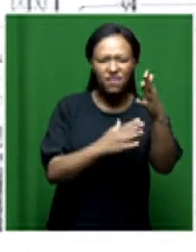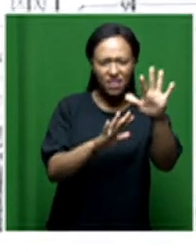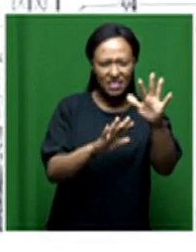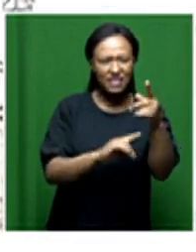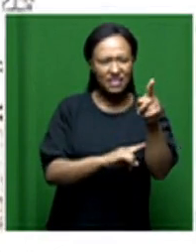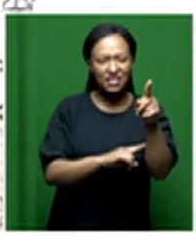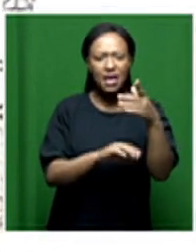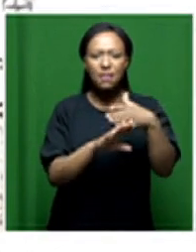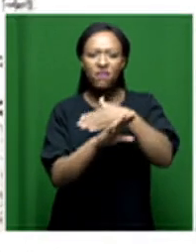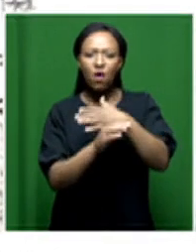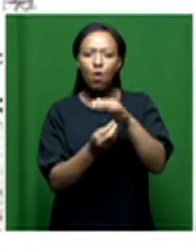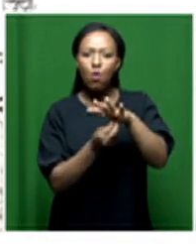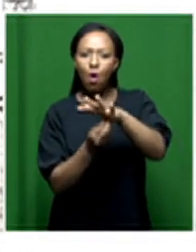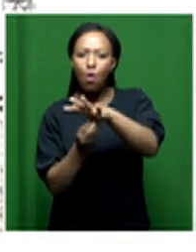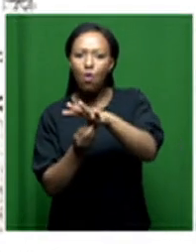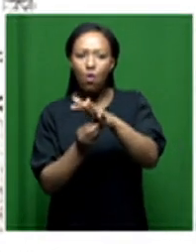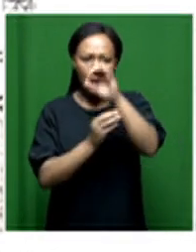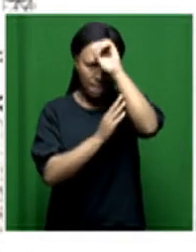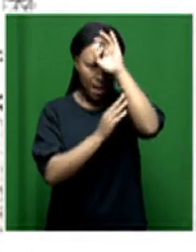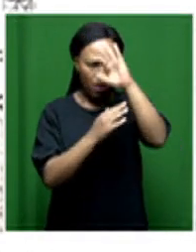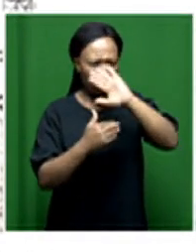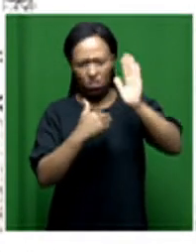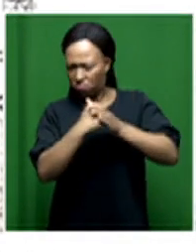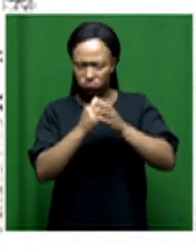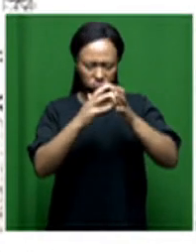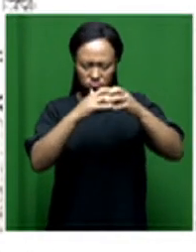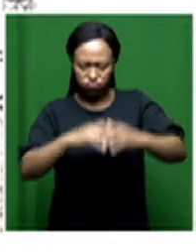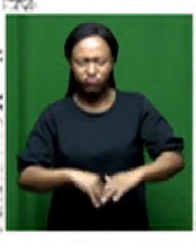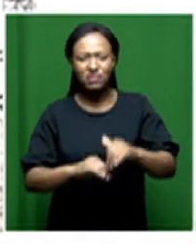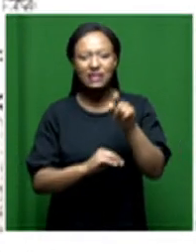shut down the coal mines, they didn't do it very